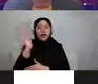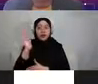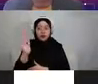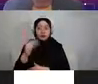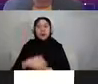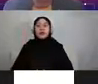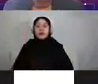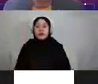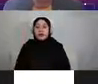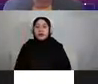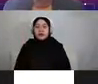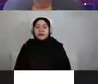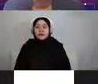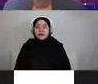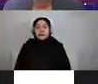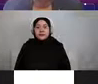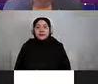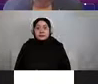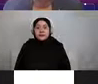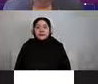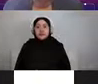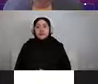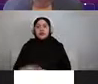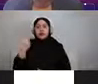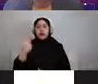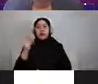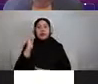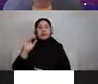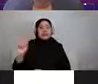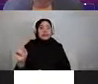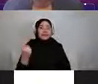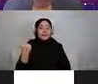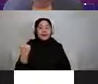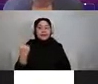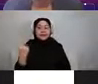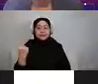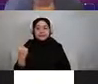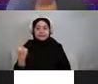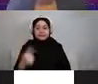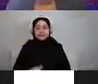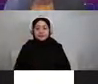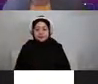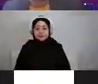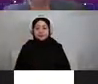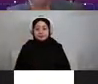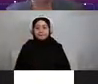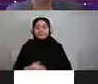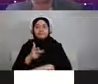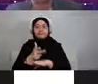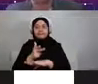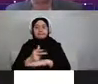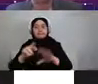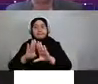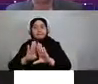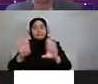two presentations to please appear once again on screen, to Mr. Vikrant Vaidya,